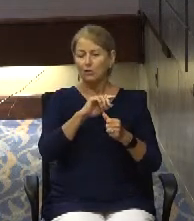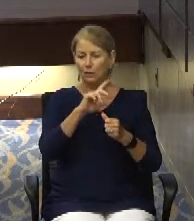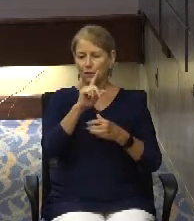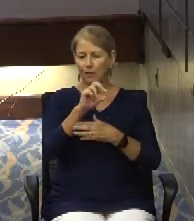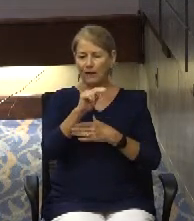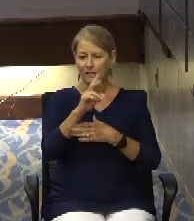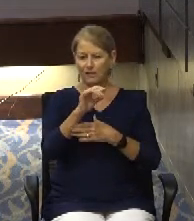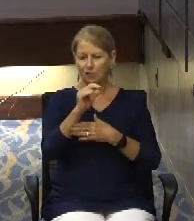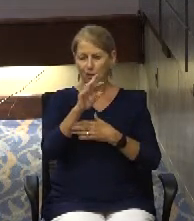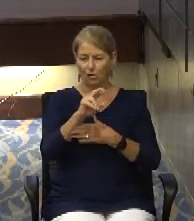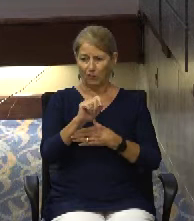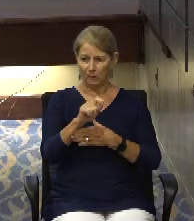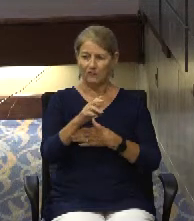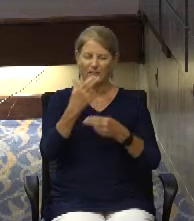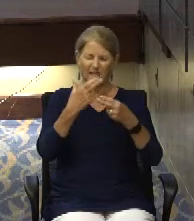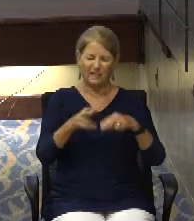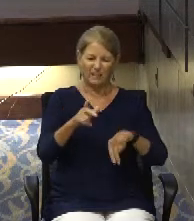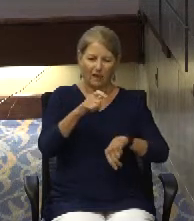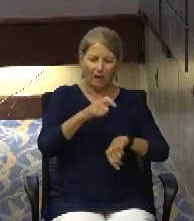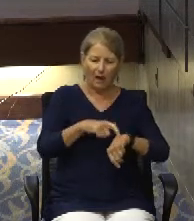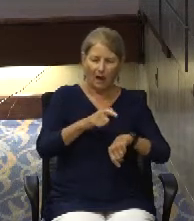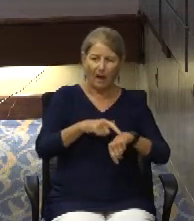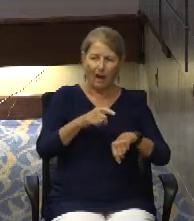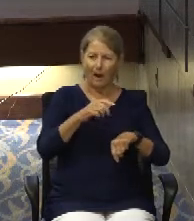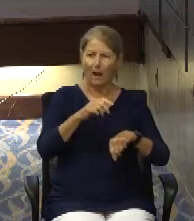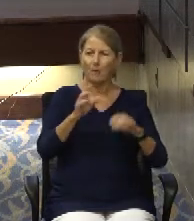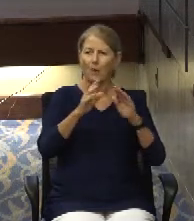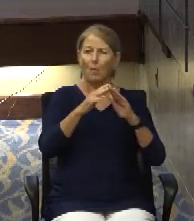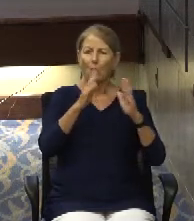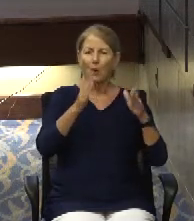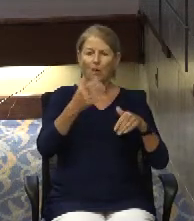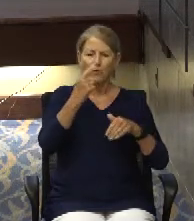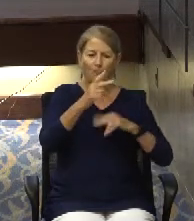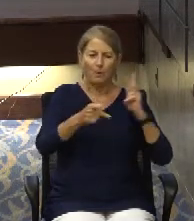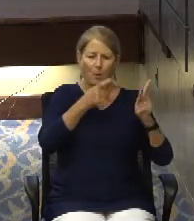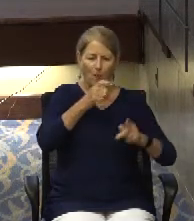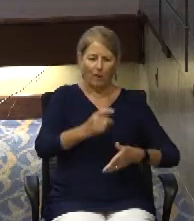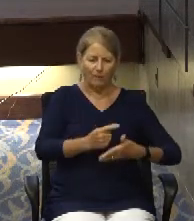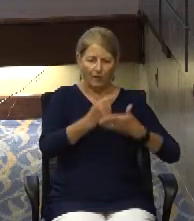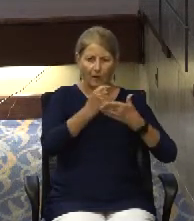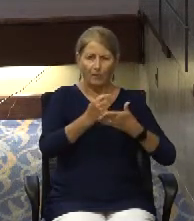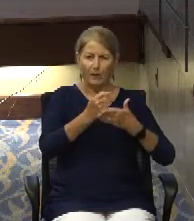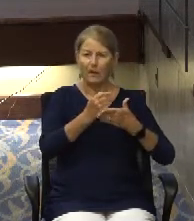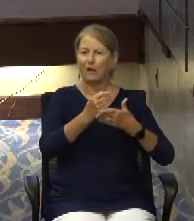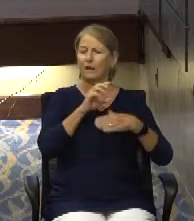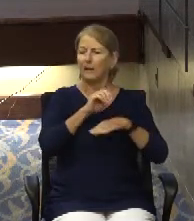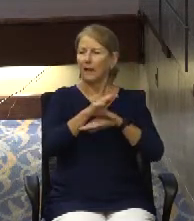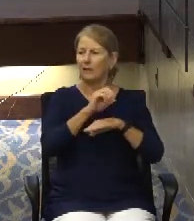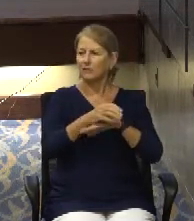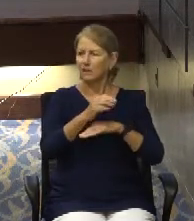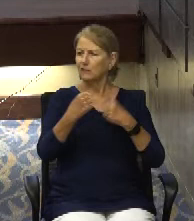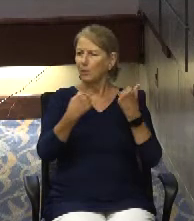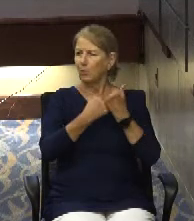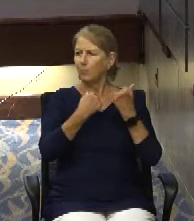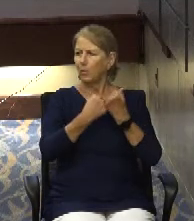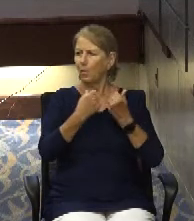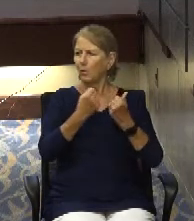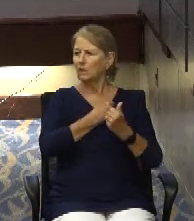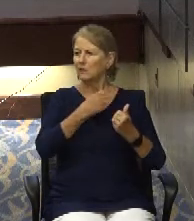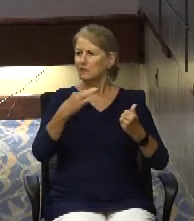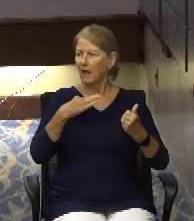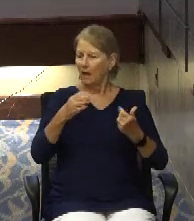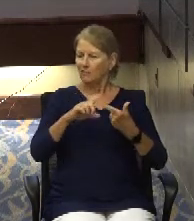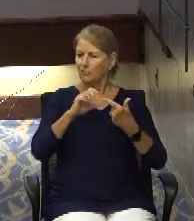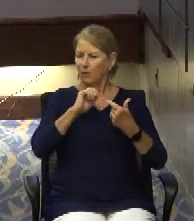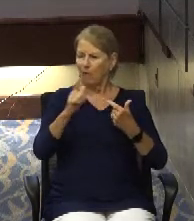facility providing temporary shelter for persons who are receiving therapy and or counseling from support staff who are present at all times if residents are present for